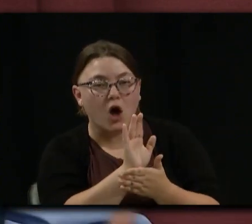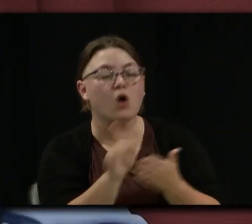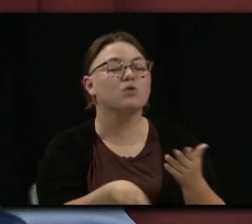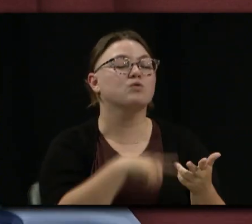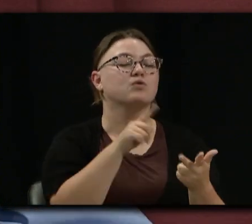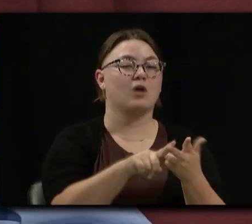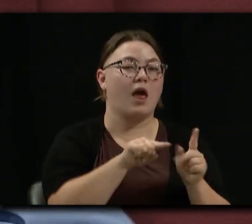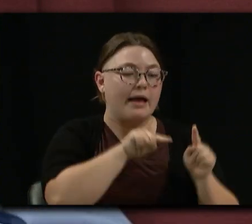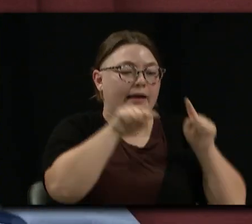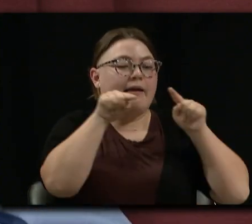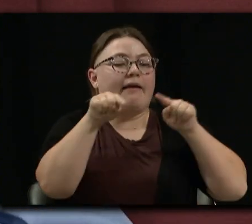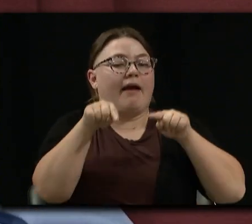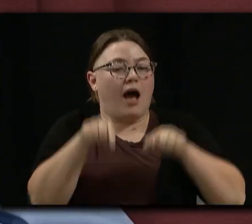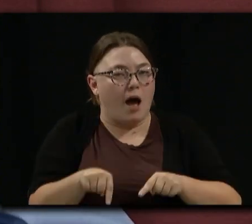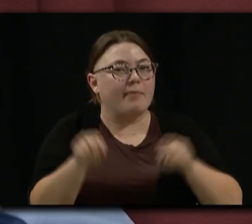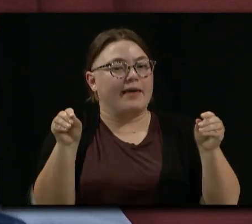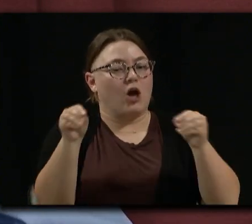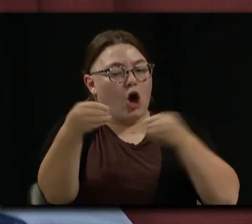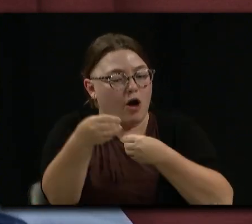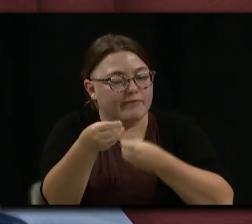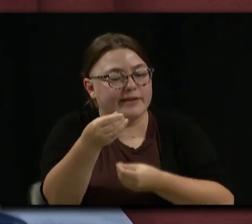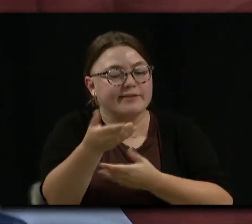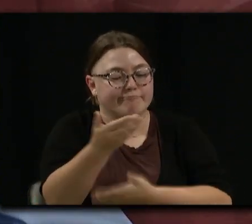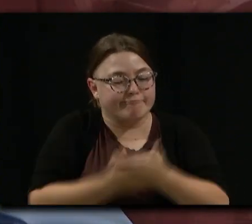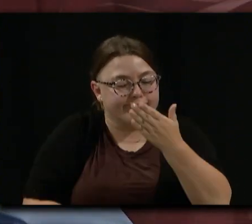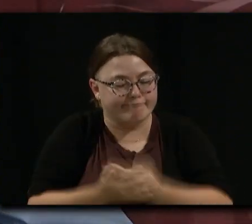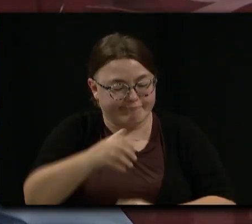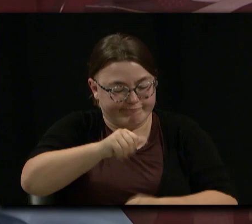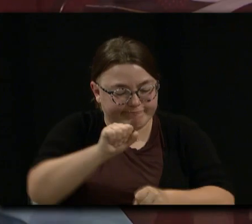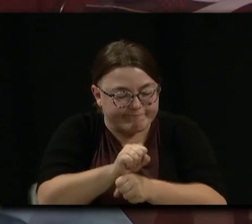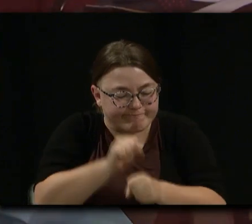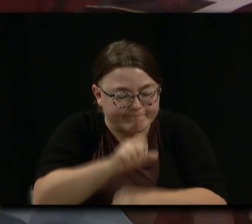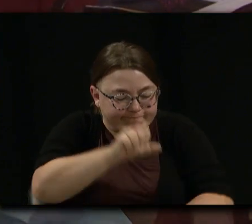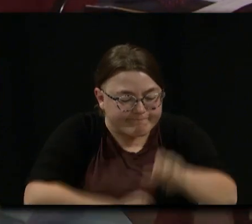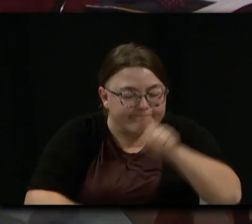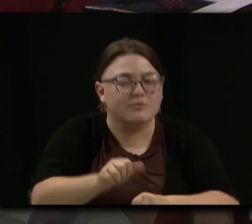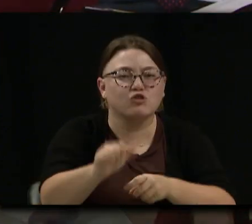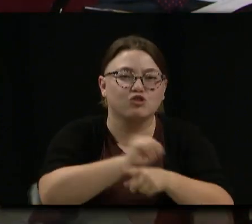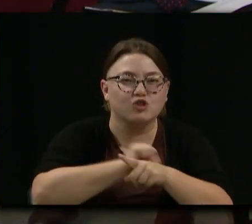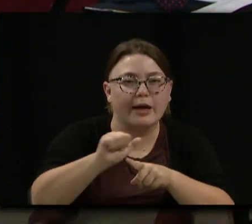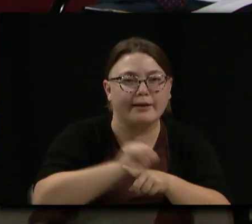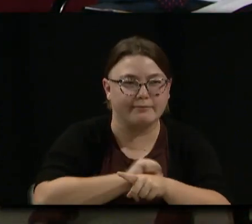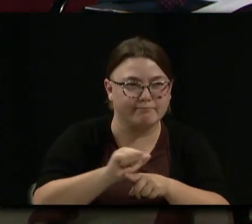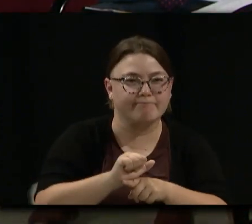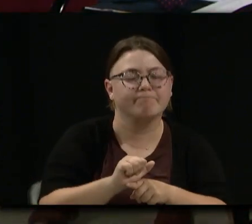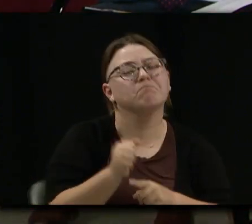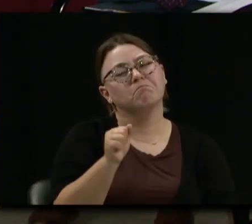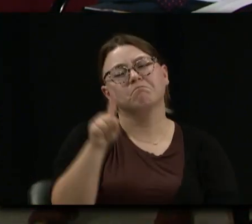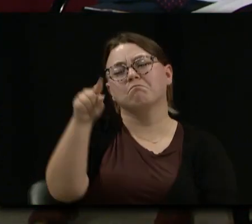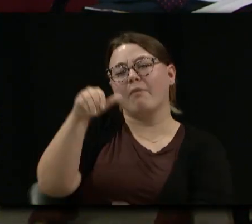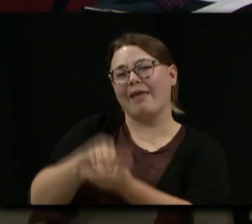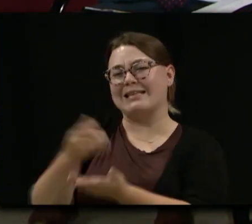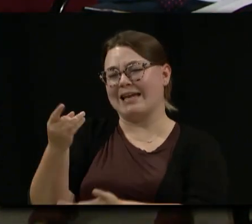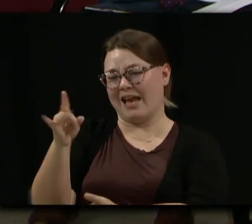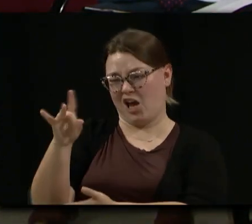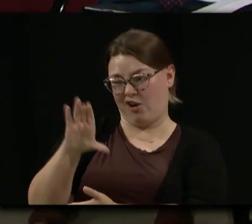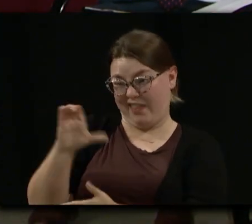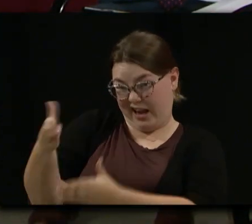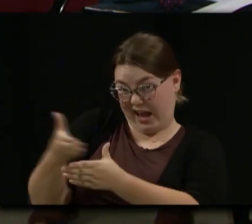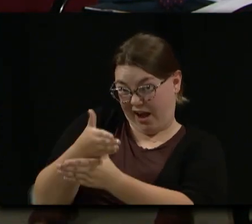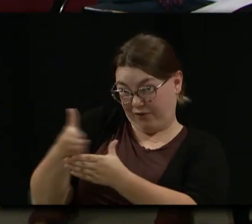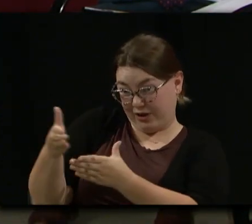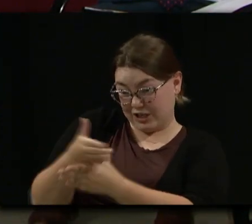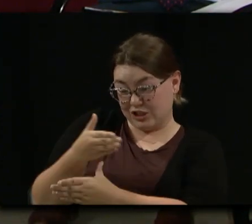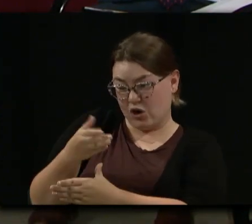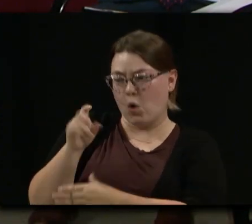do hands-on training as well with the equipment. Good. So 1,800, would you say that that's average, or do you think that there was a